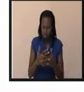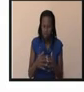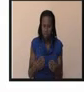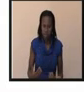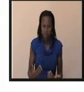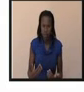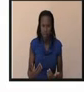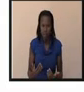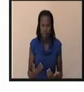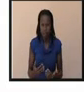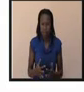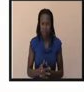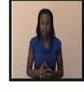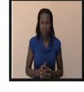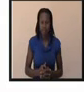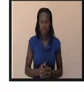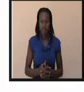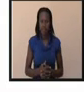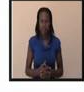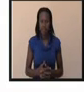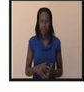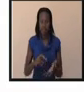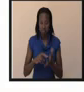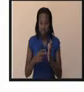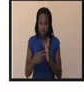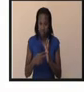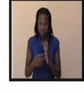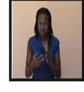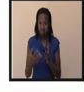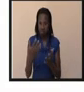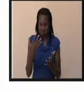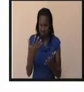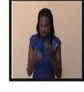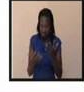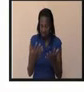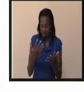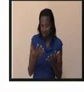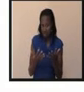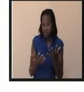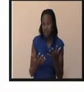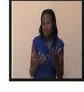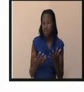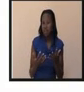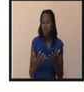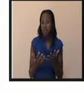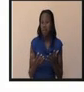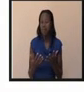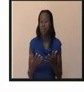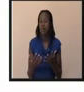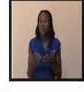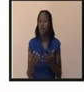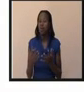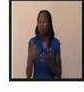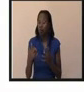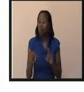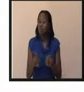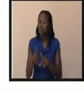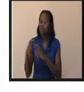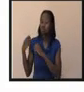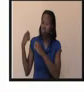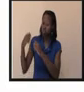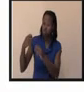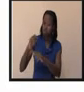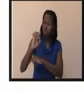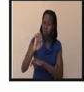And a small letter b. So the possibilities are either your genotype inside will look like this.